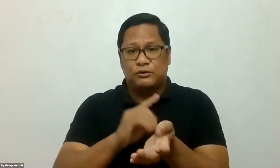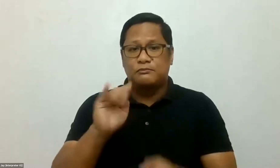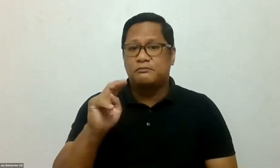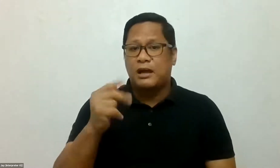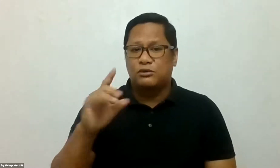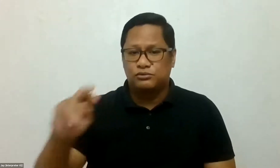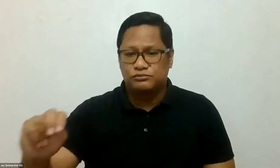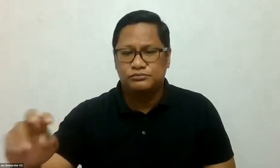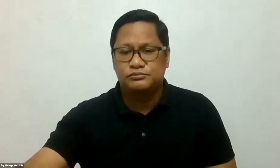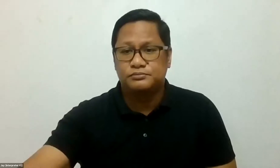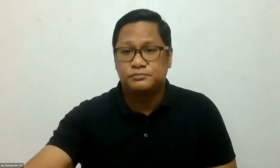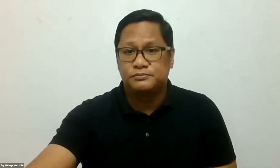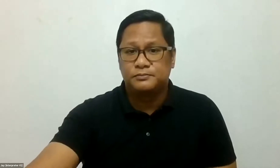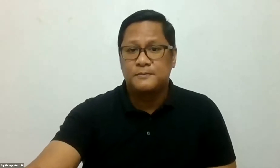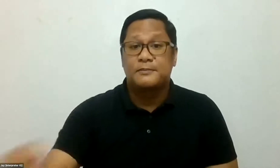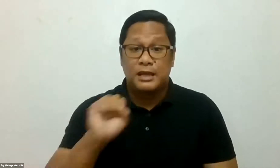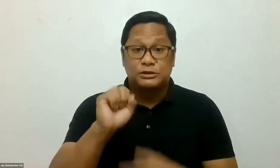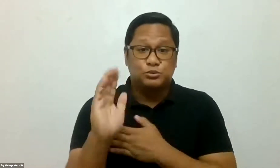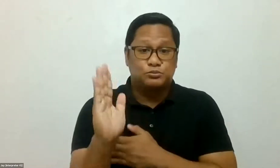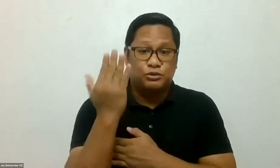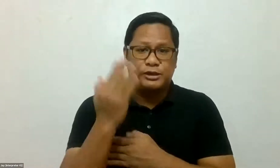Okay. Good morning.